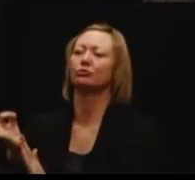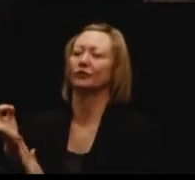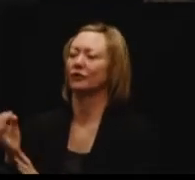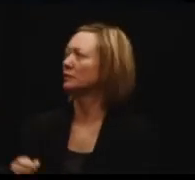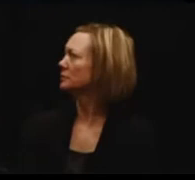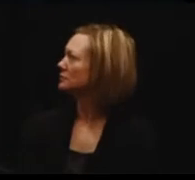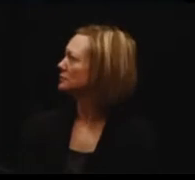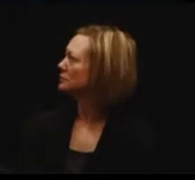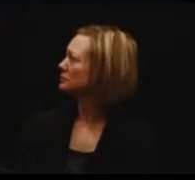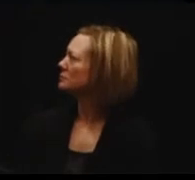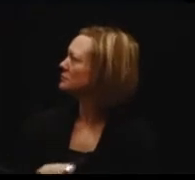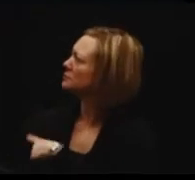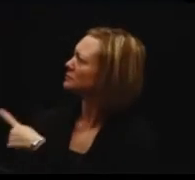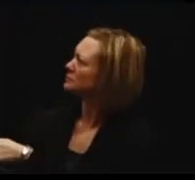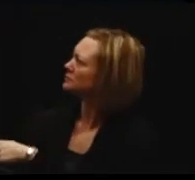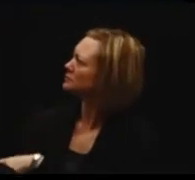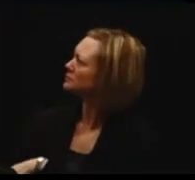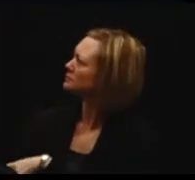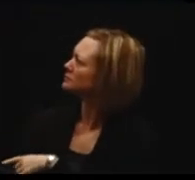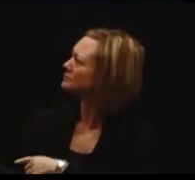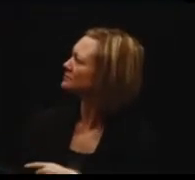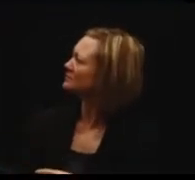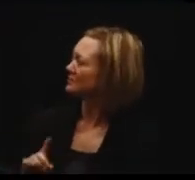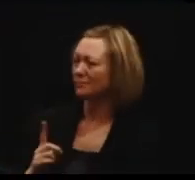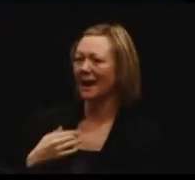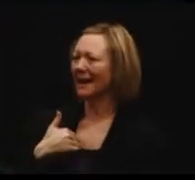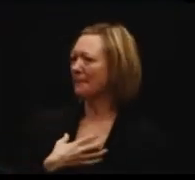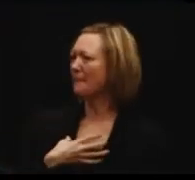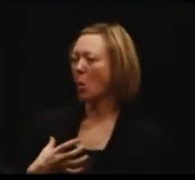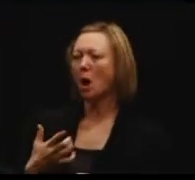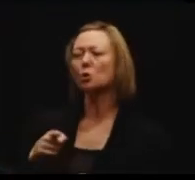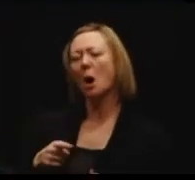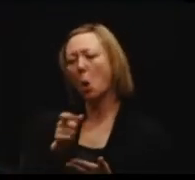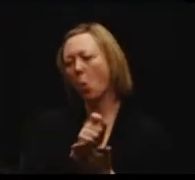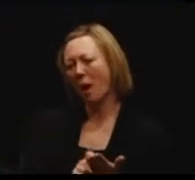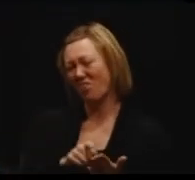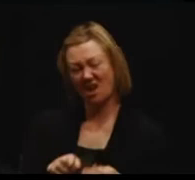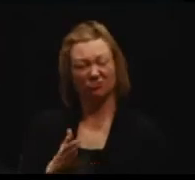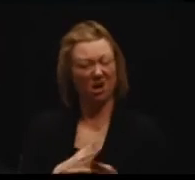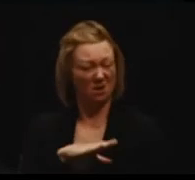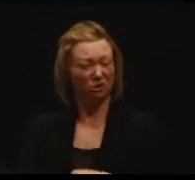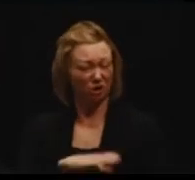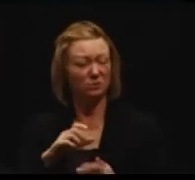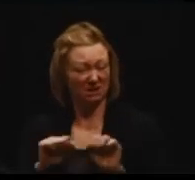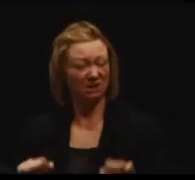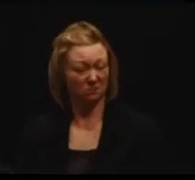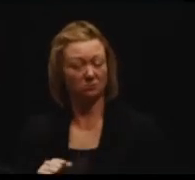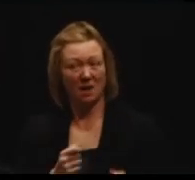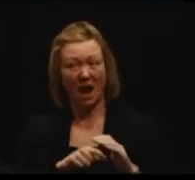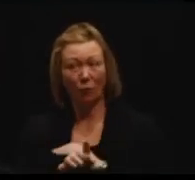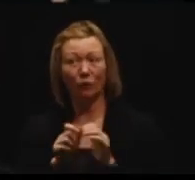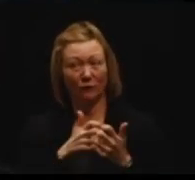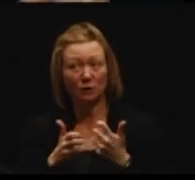right? So Rod, you're a lawyer. Law is an apprenticeship system, really, right? You come out of university and you've got to go through